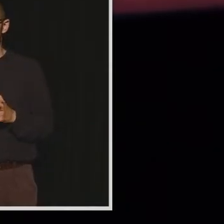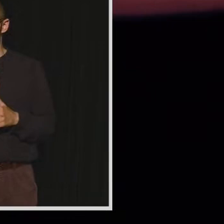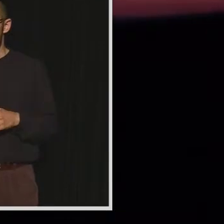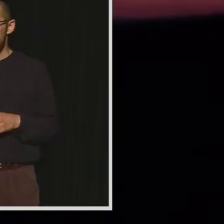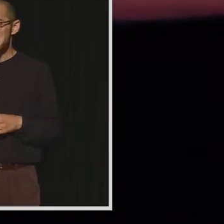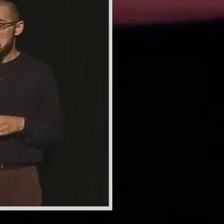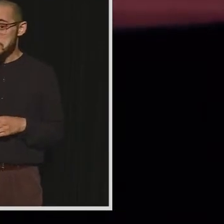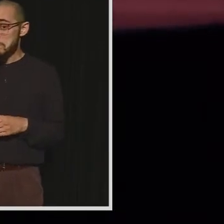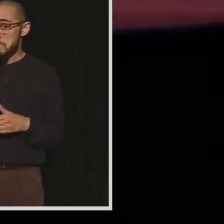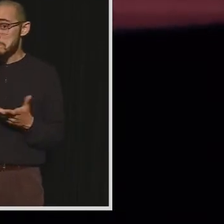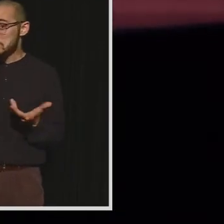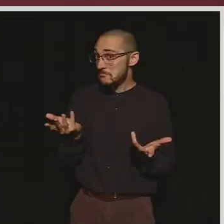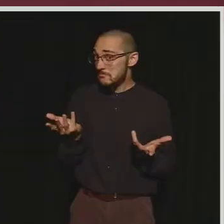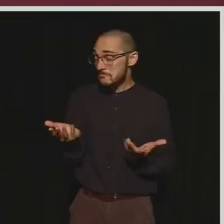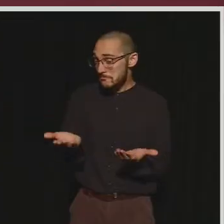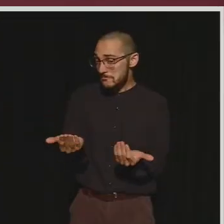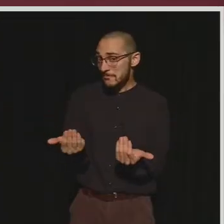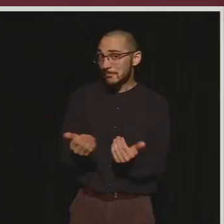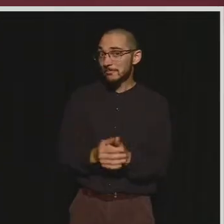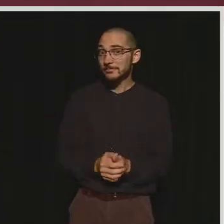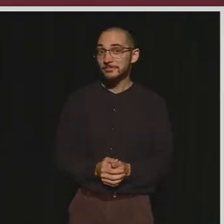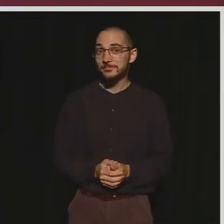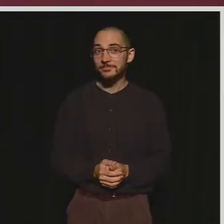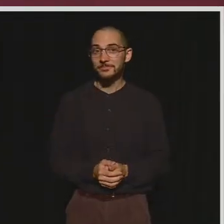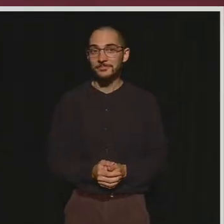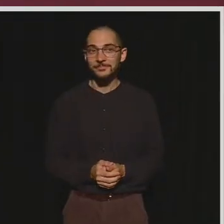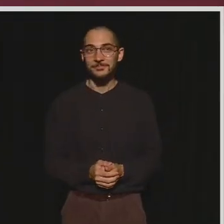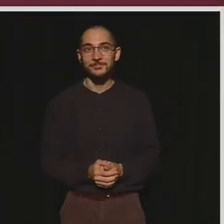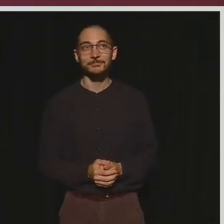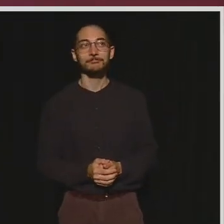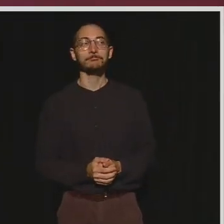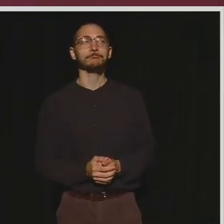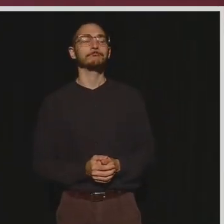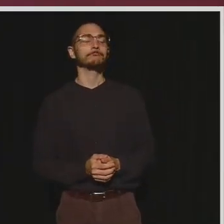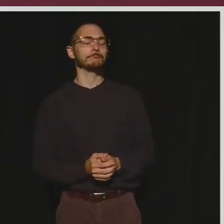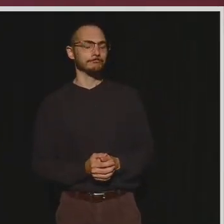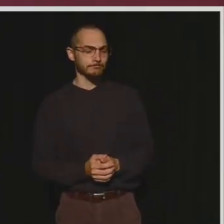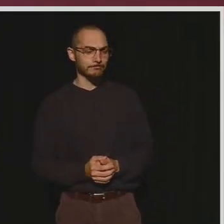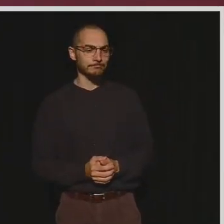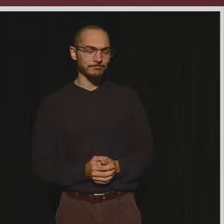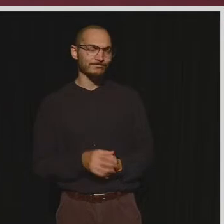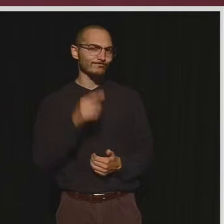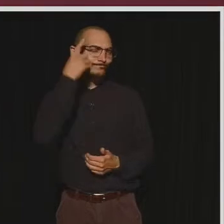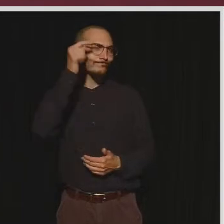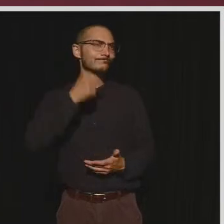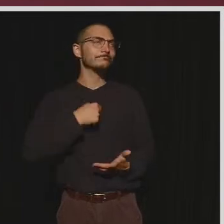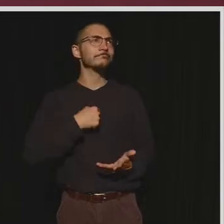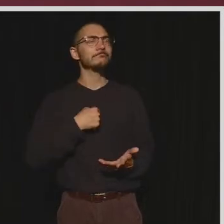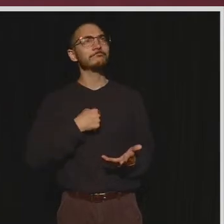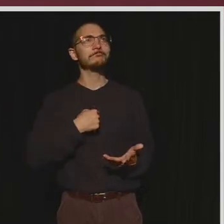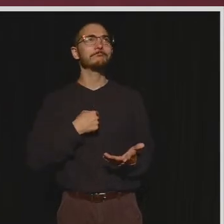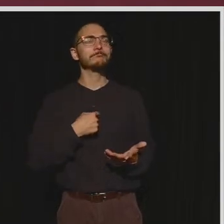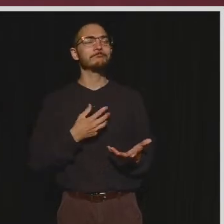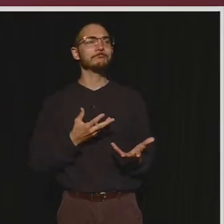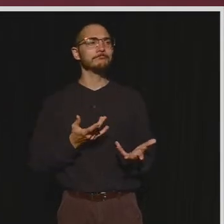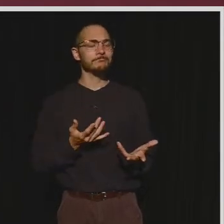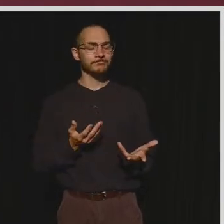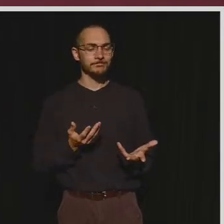up for me is when I think of Pride, I think of how when I arrived in